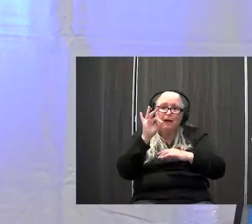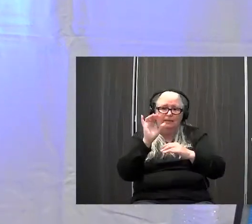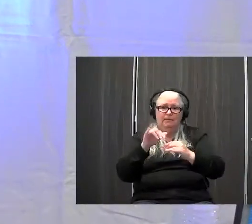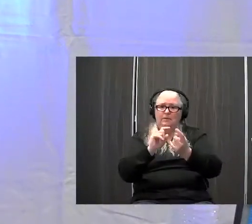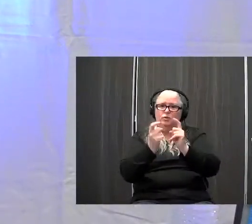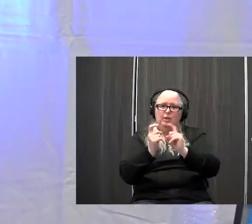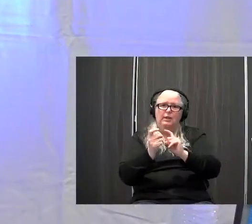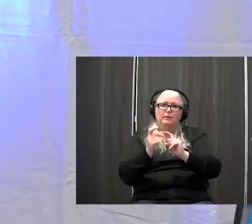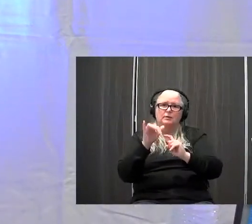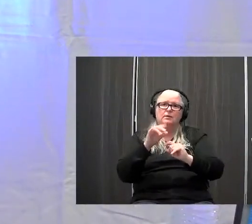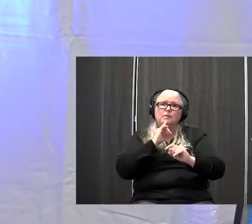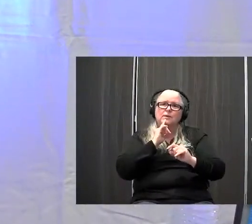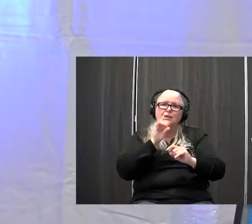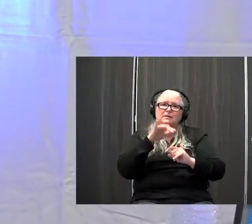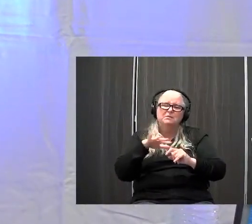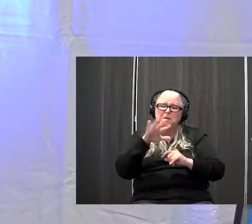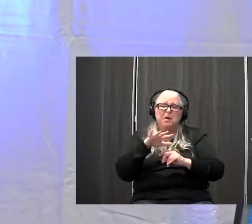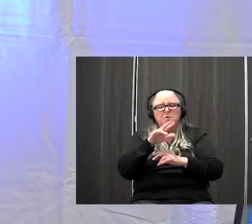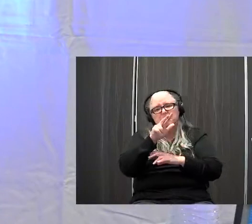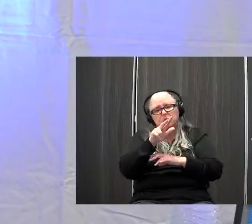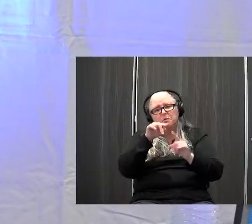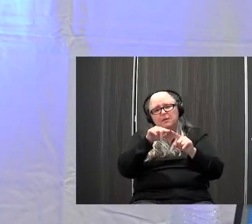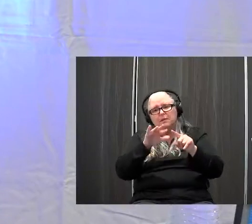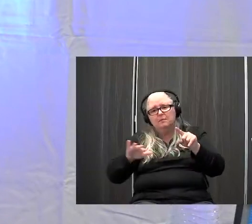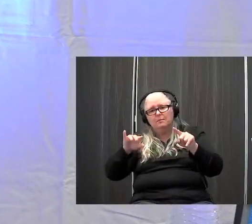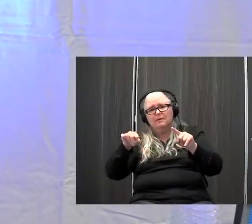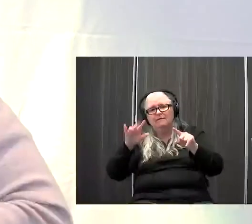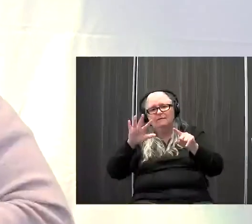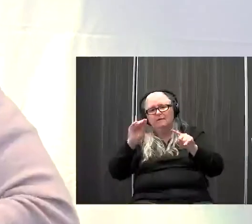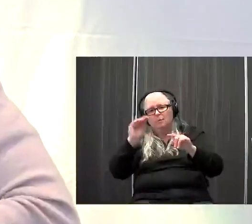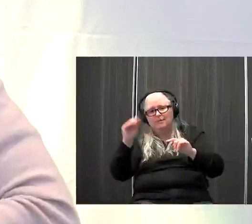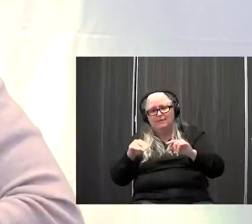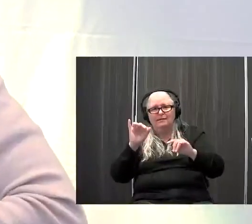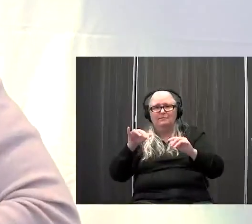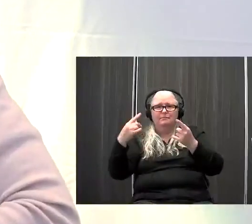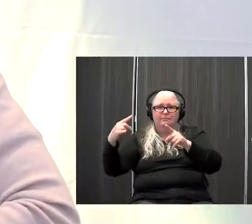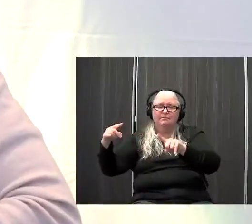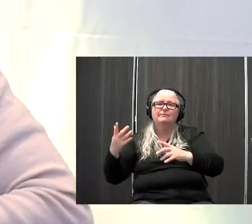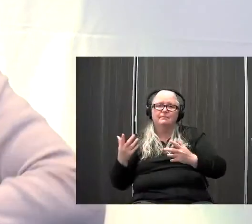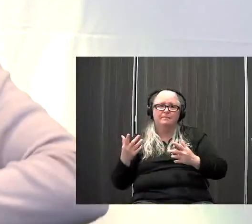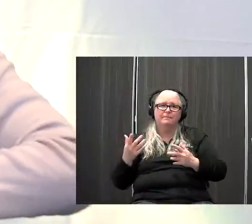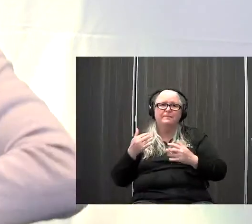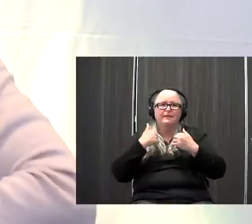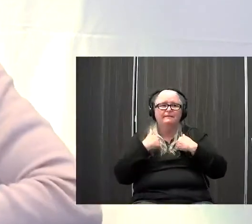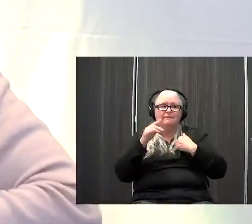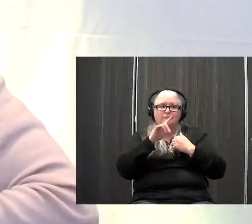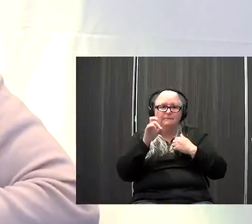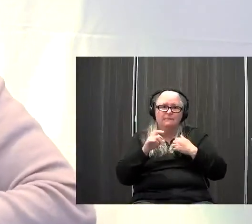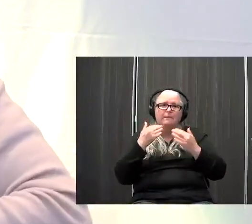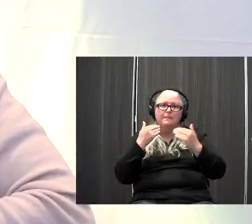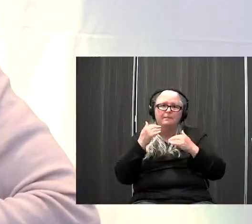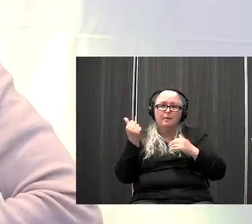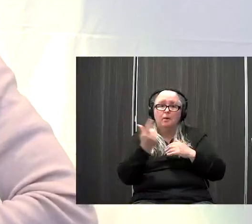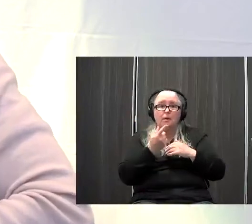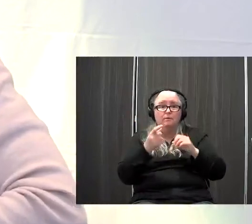case, it would be a 3 to 5% recurrence risk. So I have a question. Probably all of you could potentially